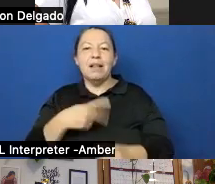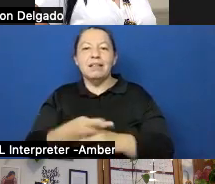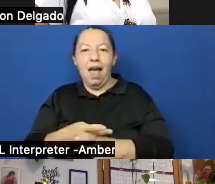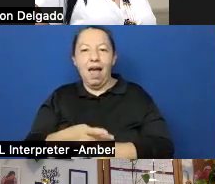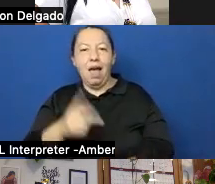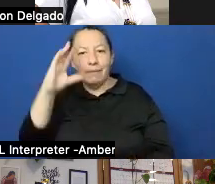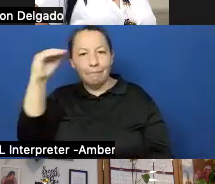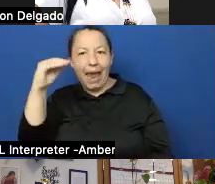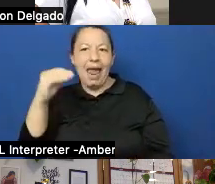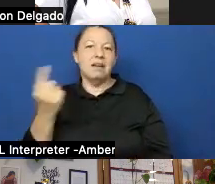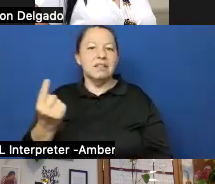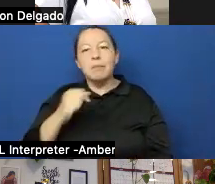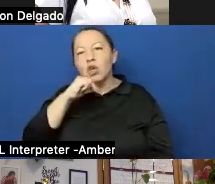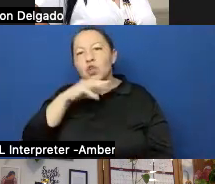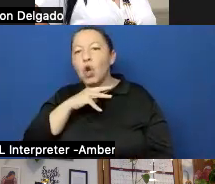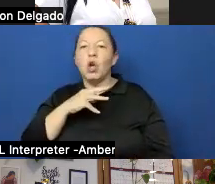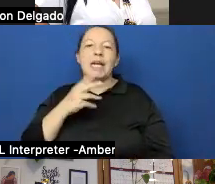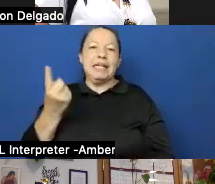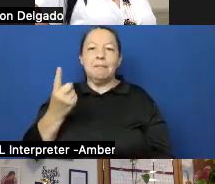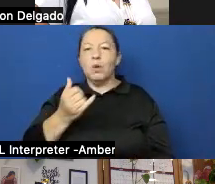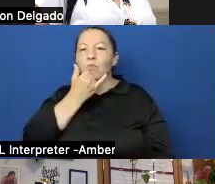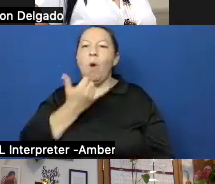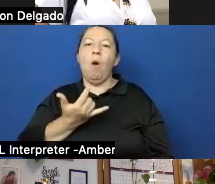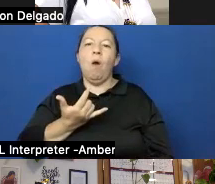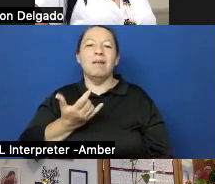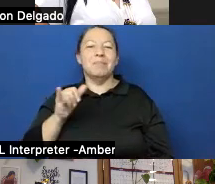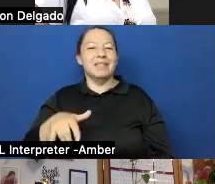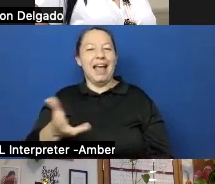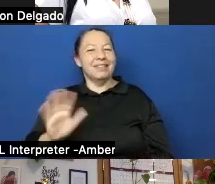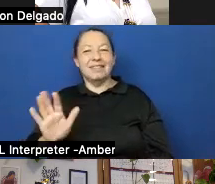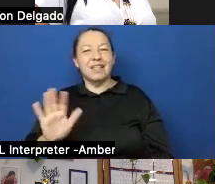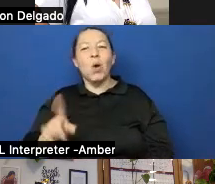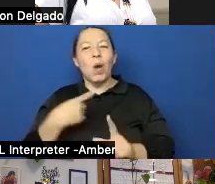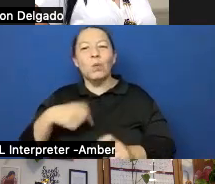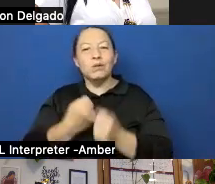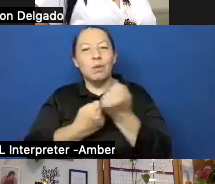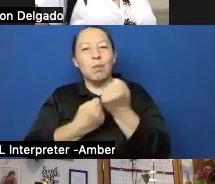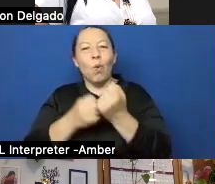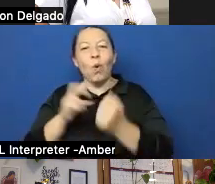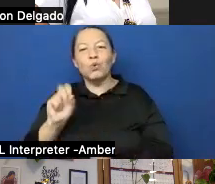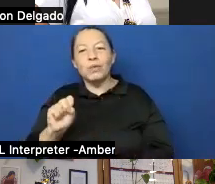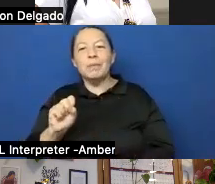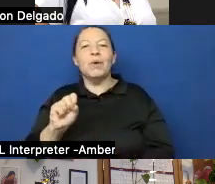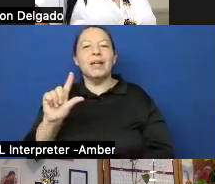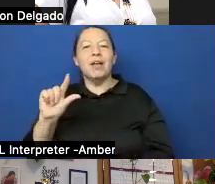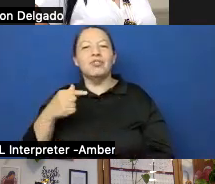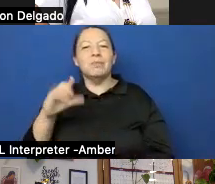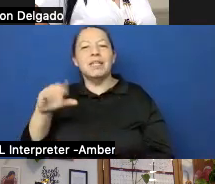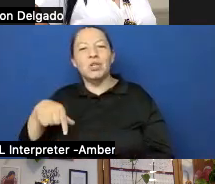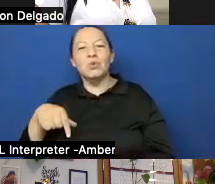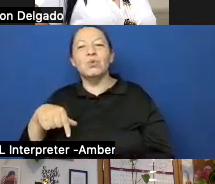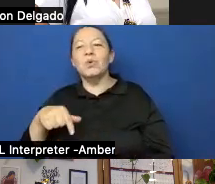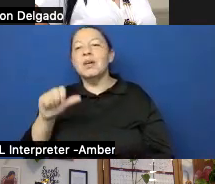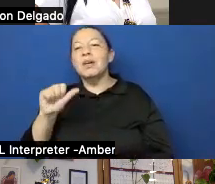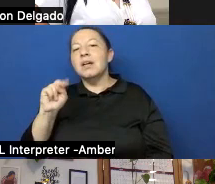our activism is. When we support our Two-Spirit, our LGBTQ non-binary, it's really about how can we